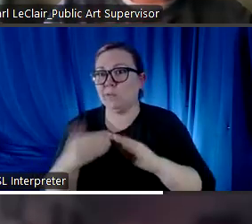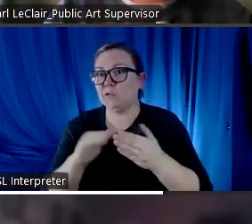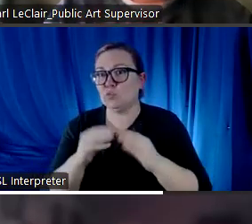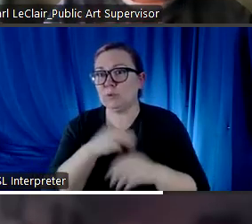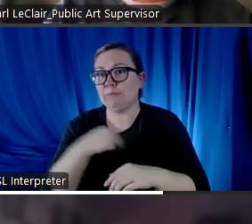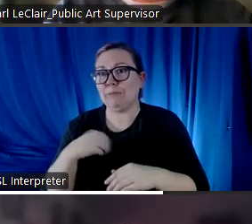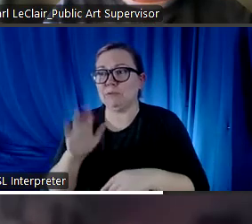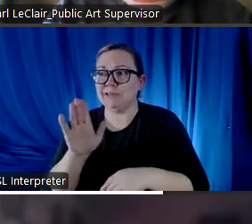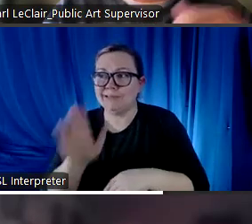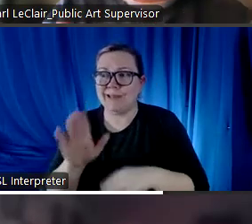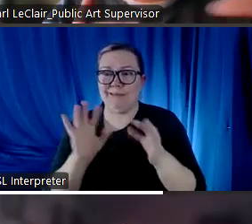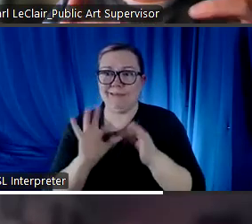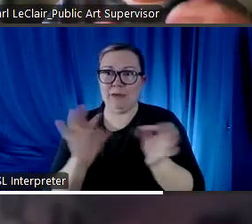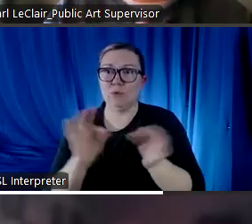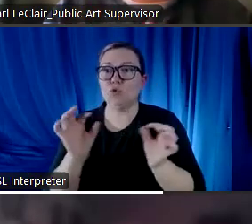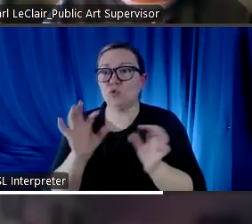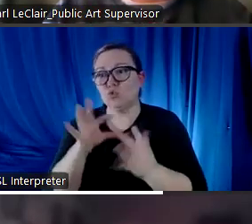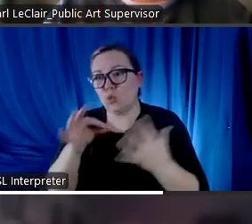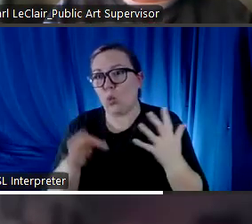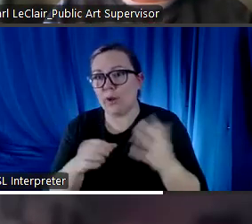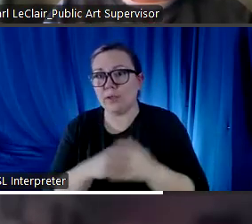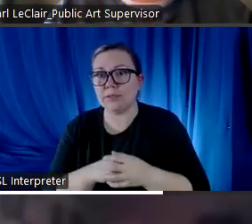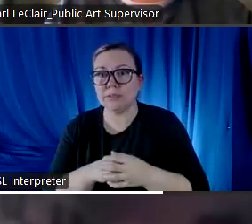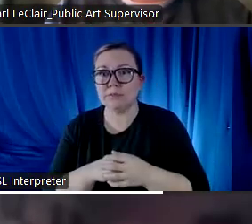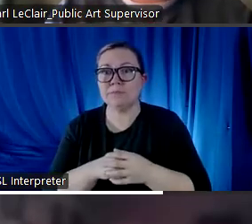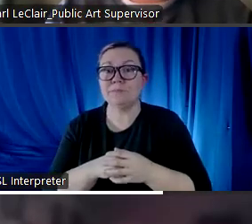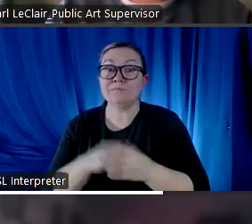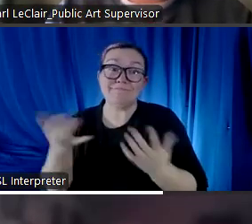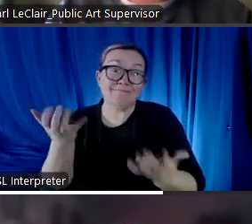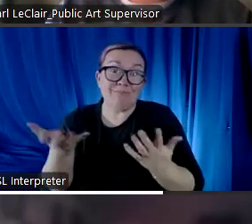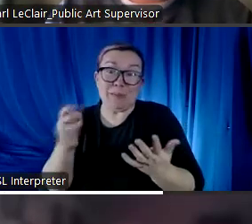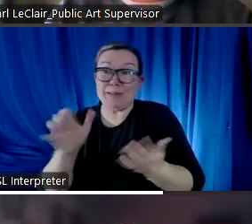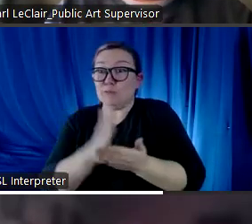well. So that'll be part of the kind of research design phase.